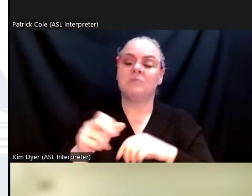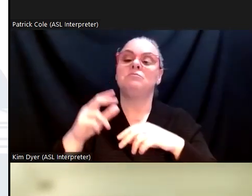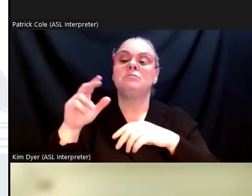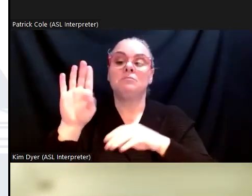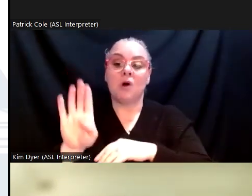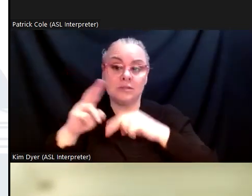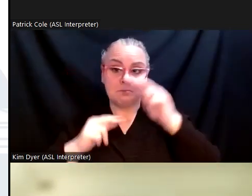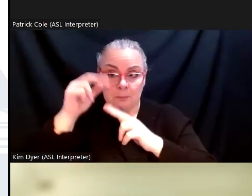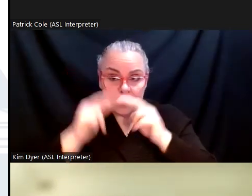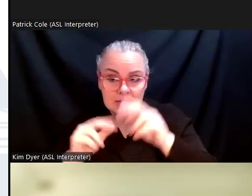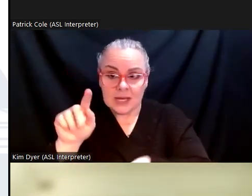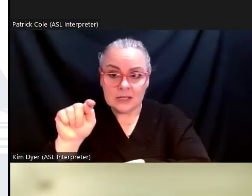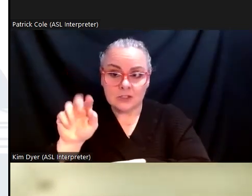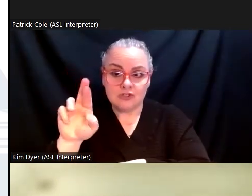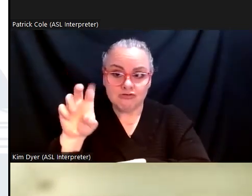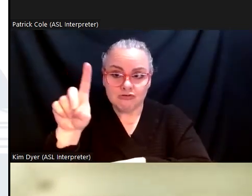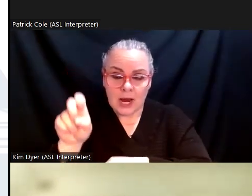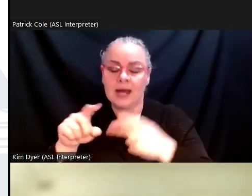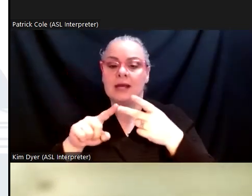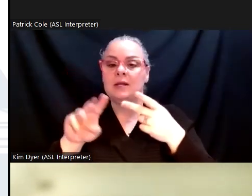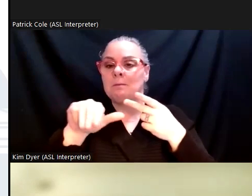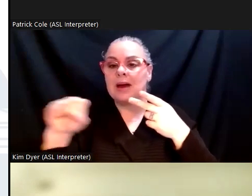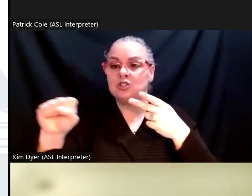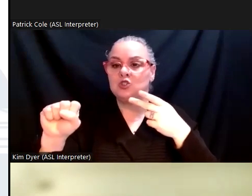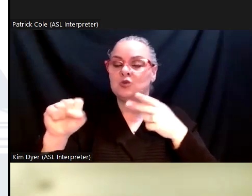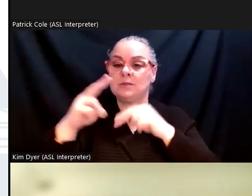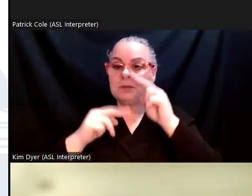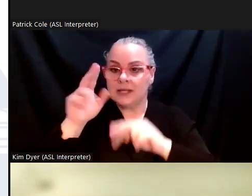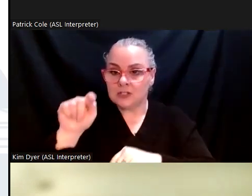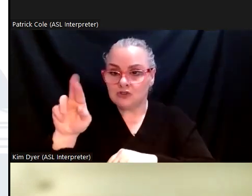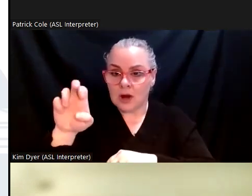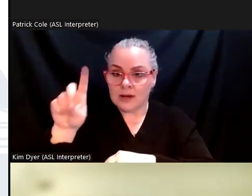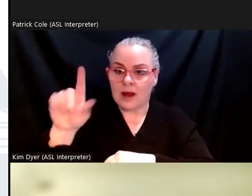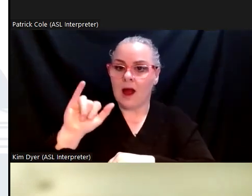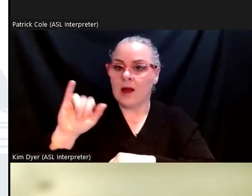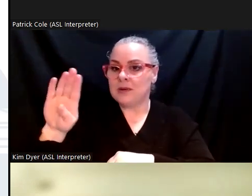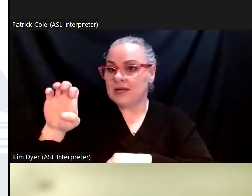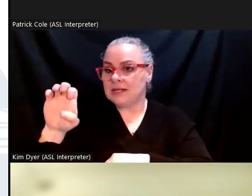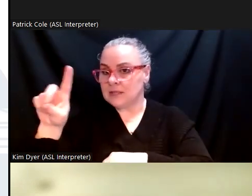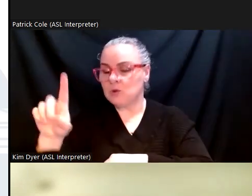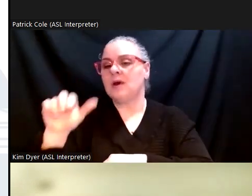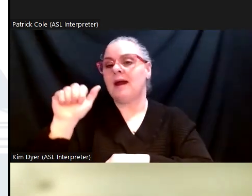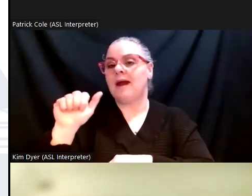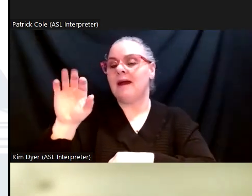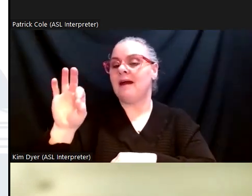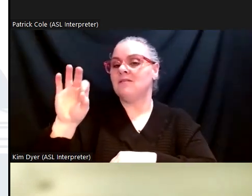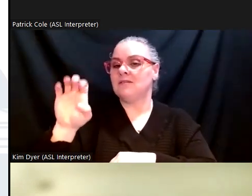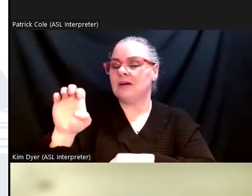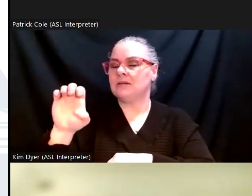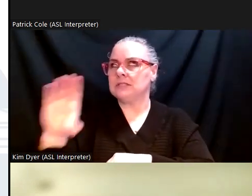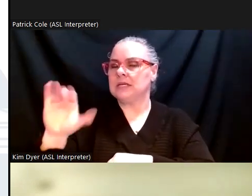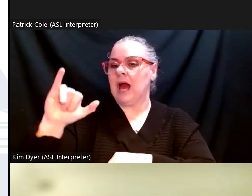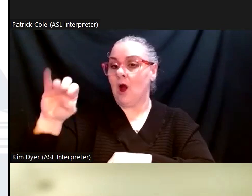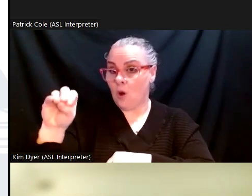Trades, Darlene Lambos, and also the Massachusetts Building Trades, IBEW, AFL-CIO. And we held